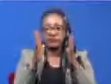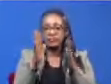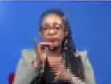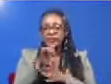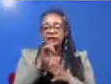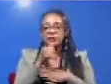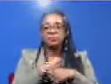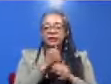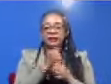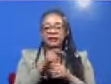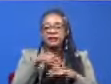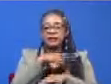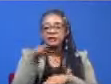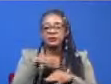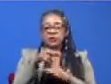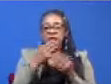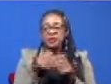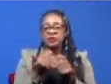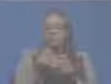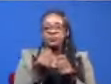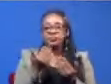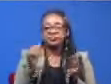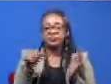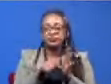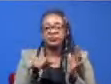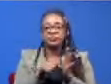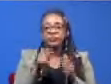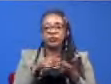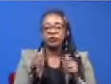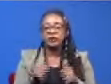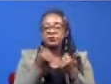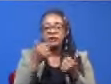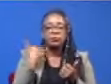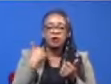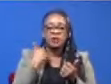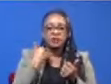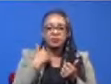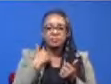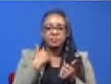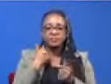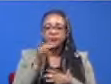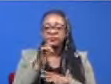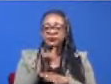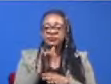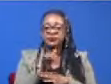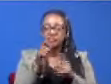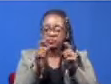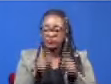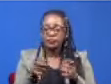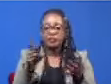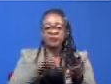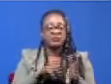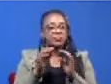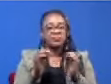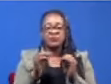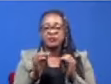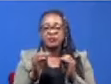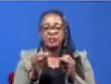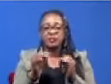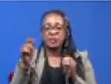left the nation deeply polarized. For example, what happened in Murang'a. This should not be repeated.